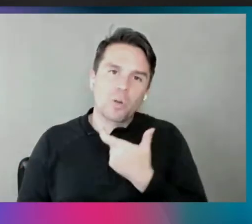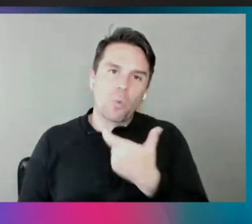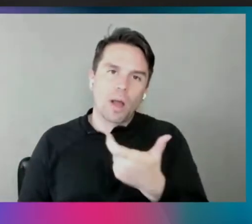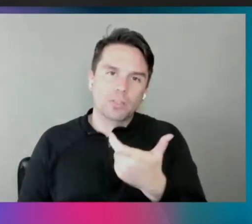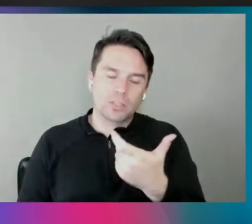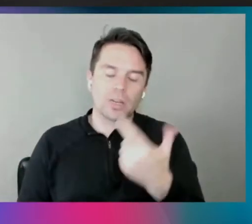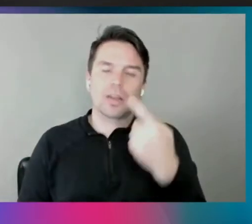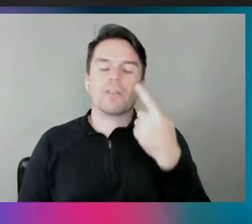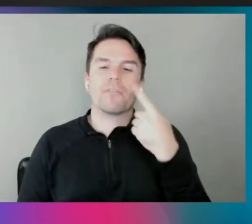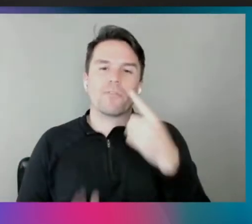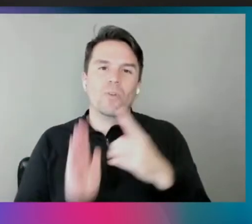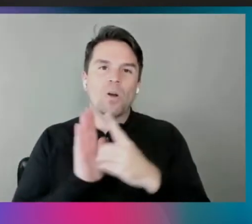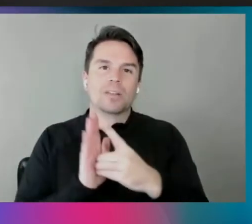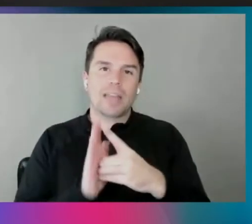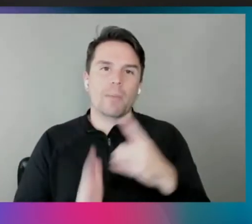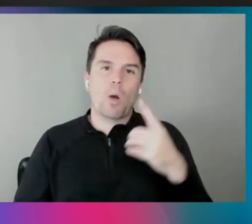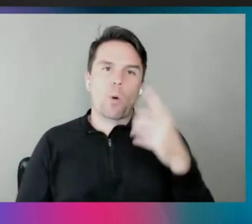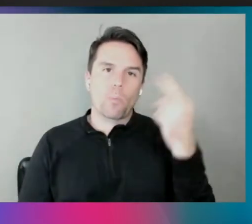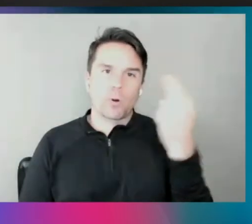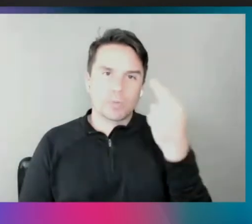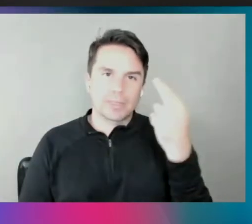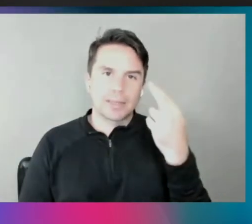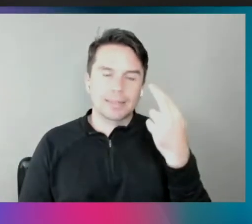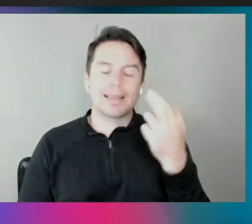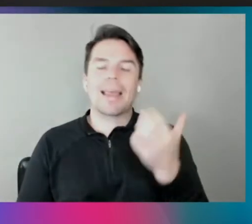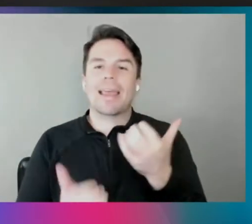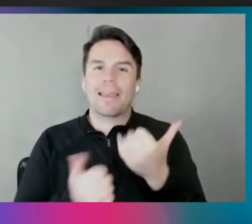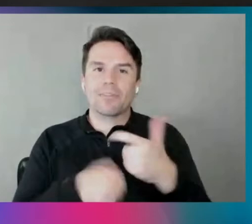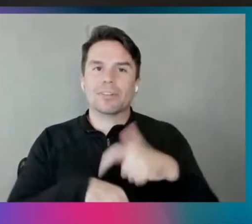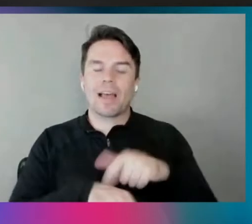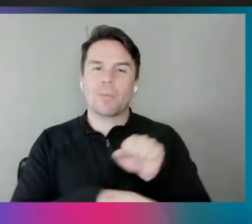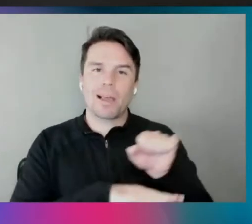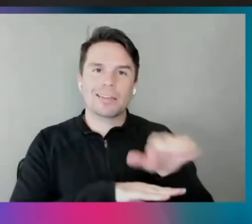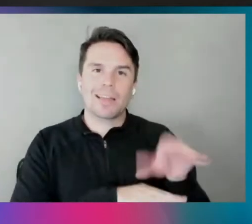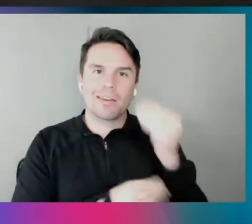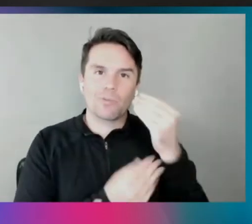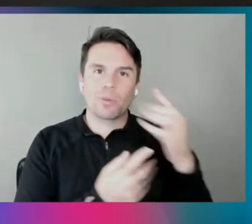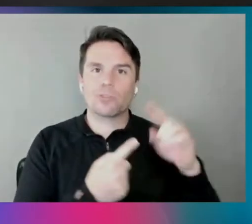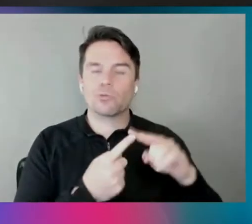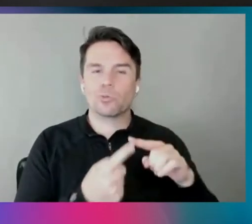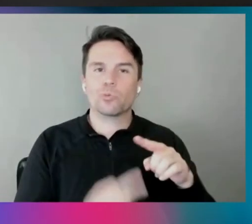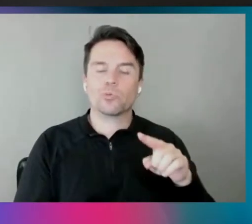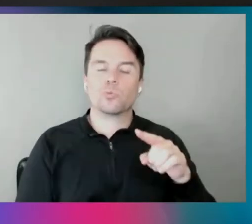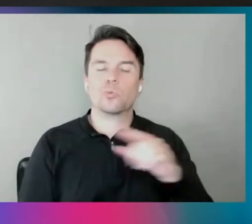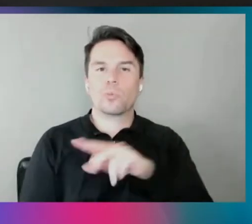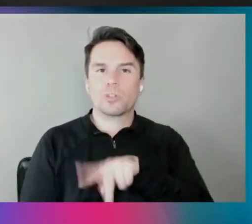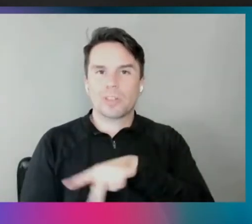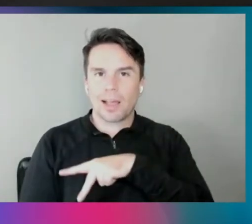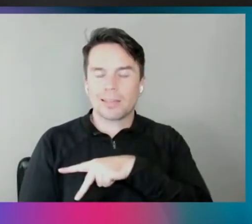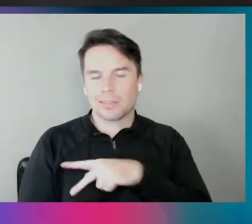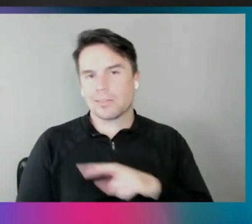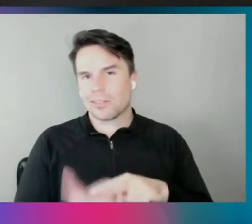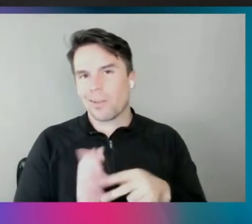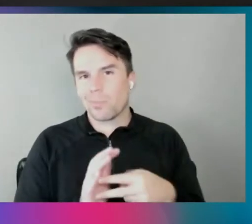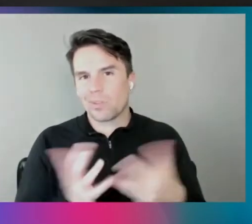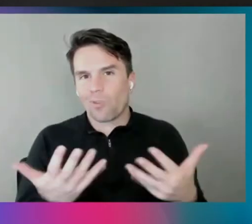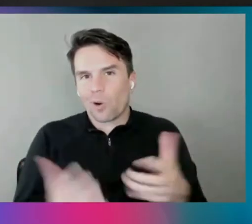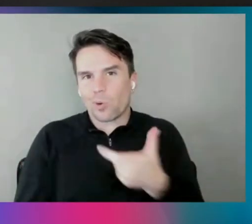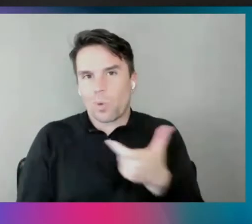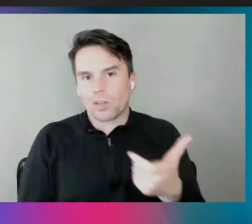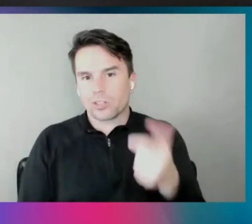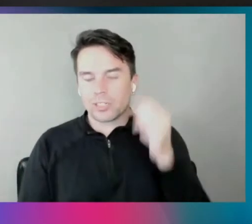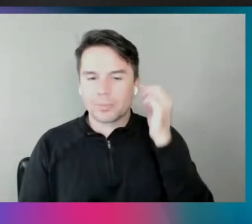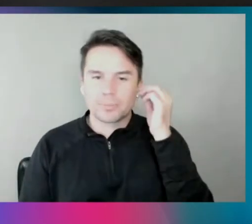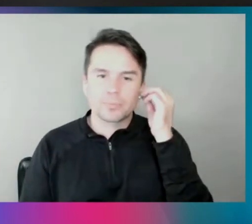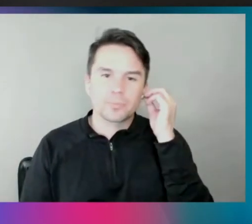event, Personalized, like it's a watch. So I'm going binge now. So I'm going to keep going. Let's go binging deep. zombie